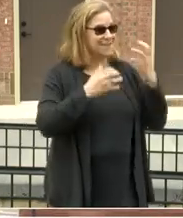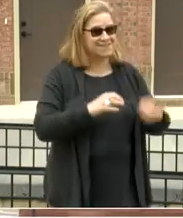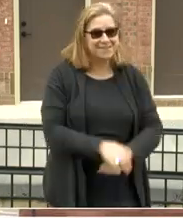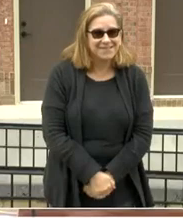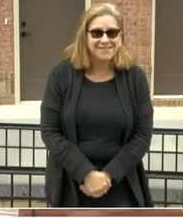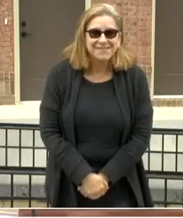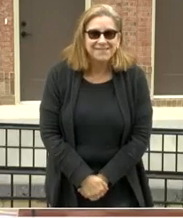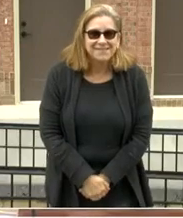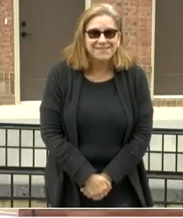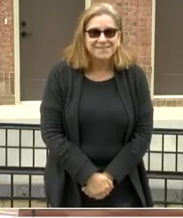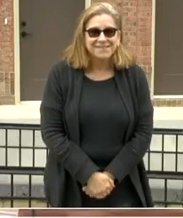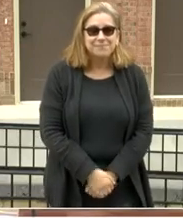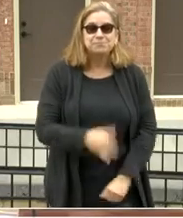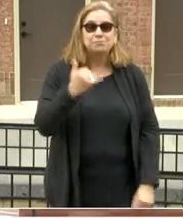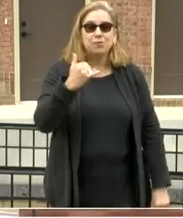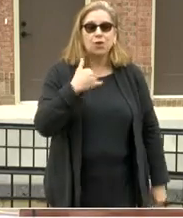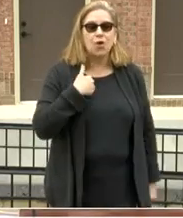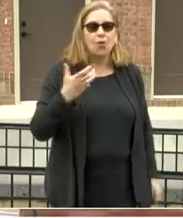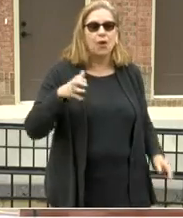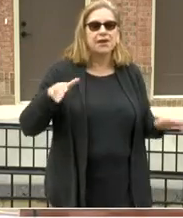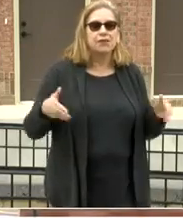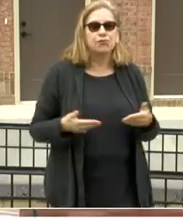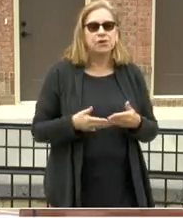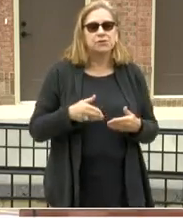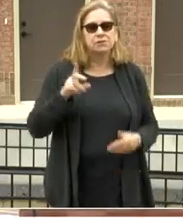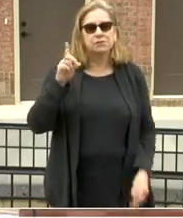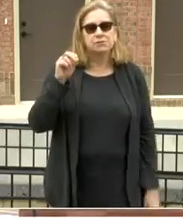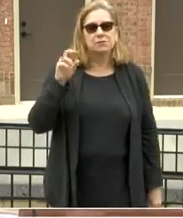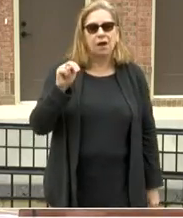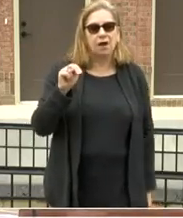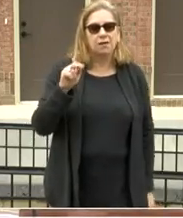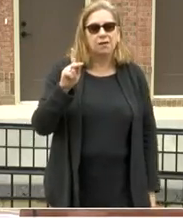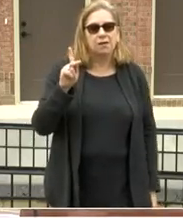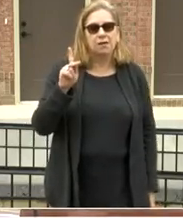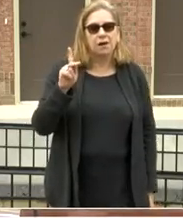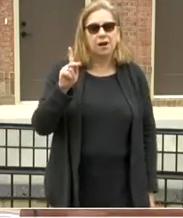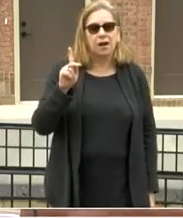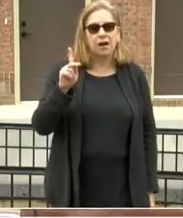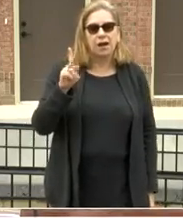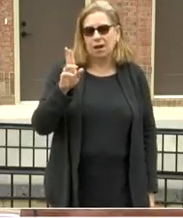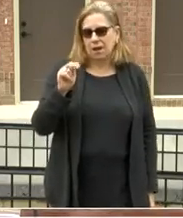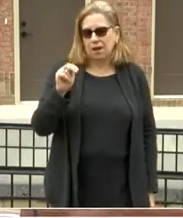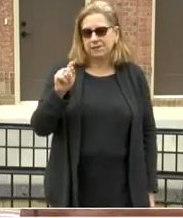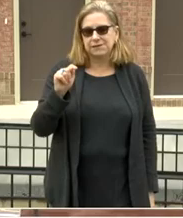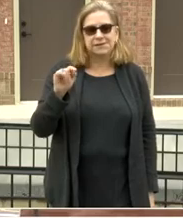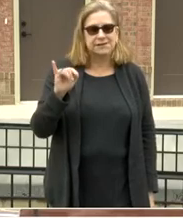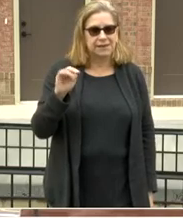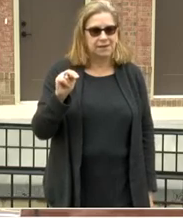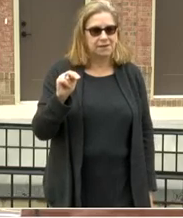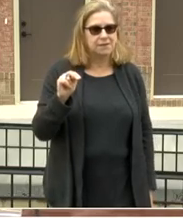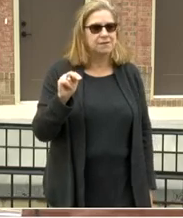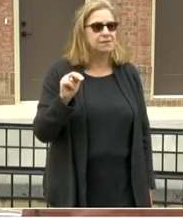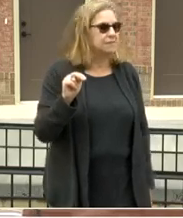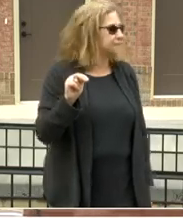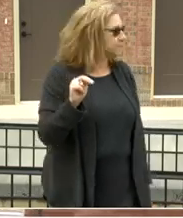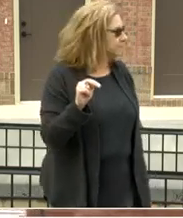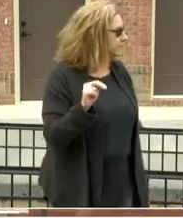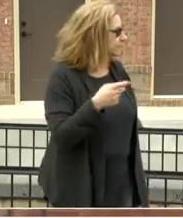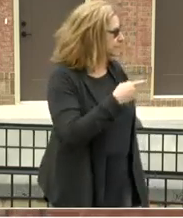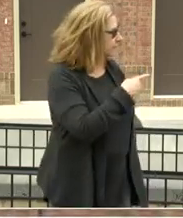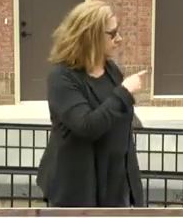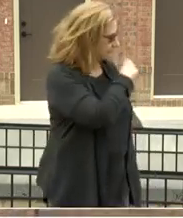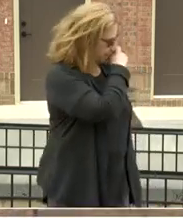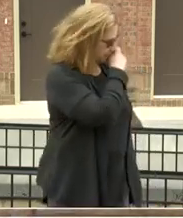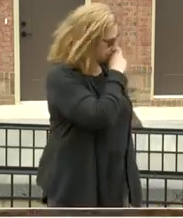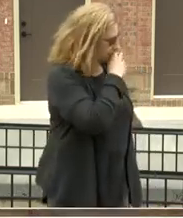And now I'd like to introduce Don Knutson, the best builder in Ward 8. The best builder east of the river, Don Knutson.